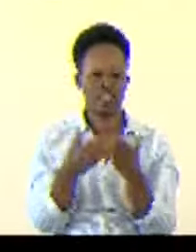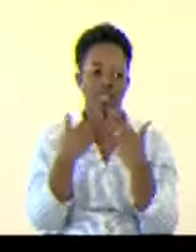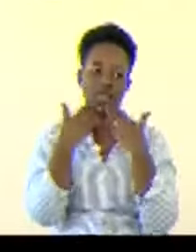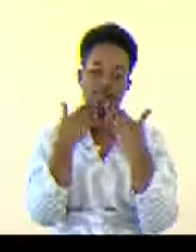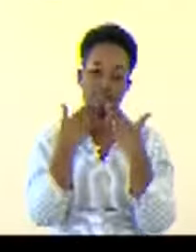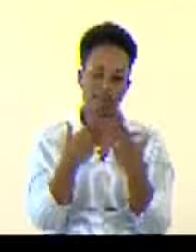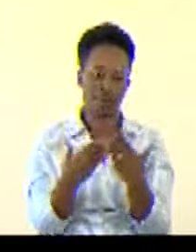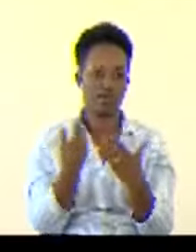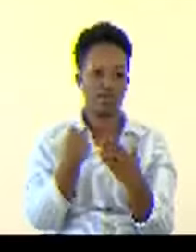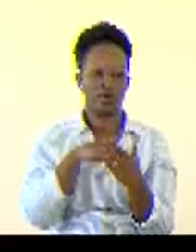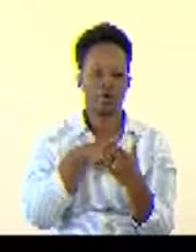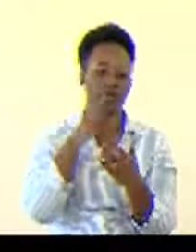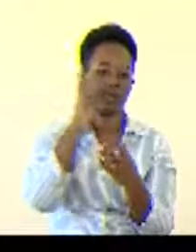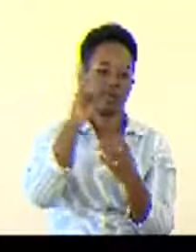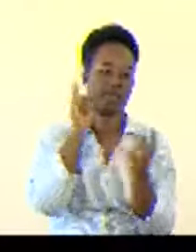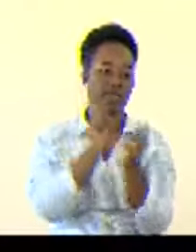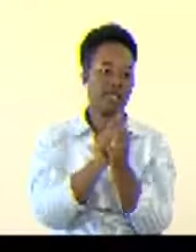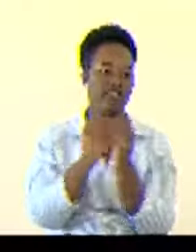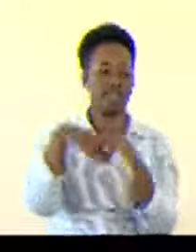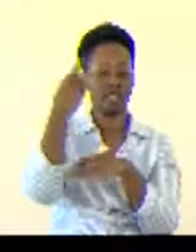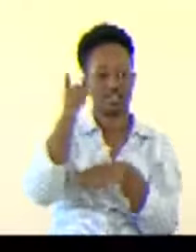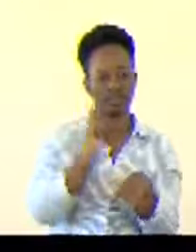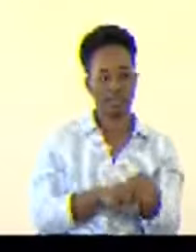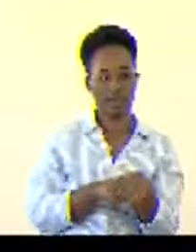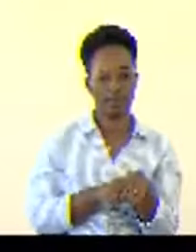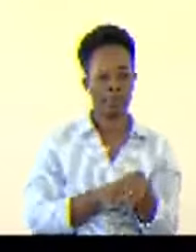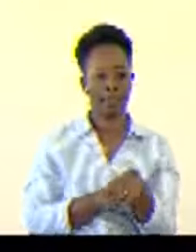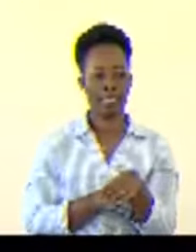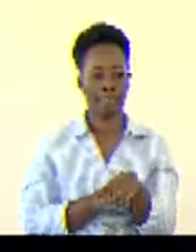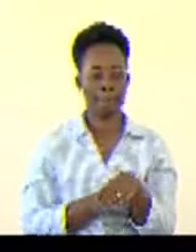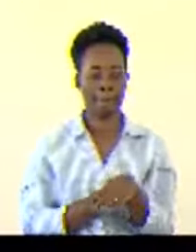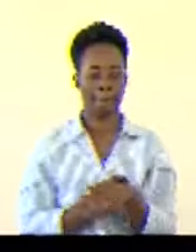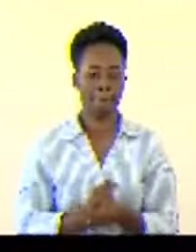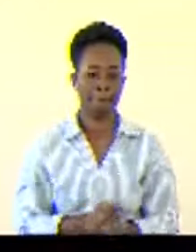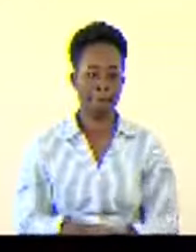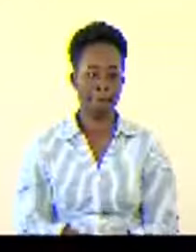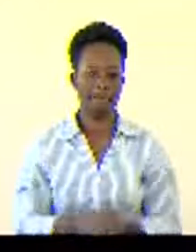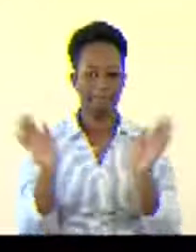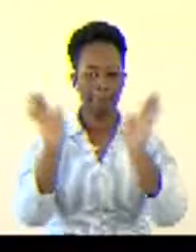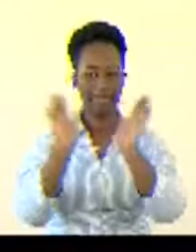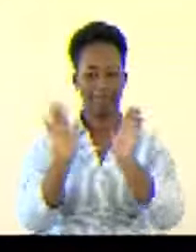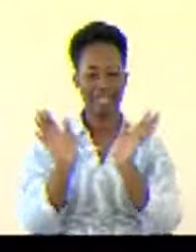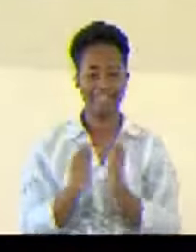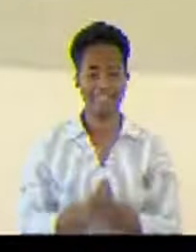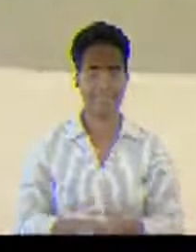So we meet next time in the next lesson. Bye-bye.